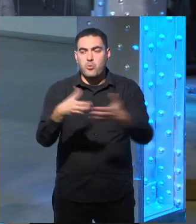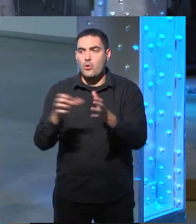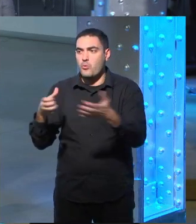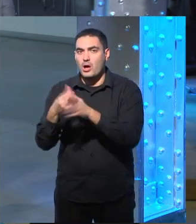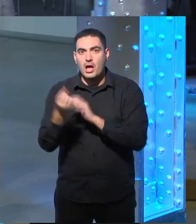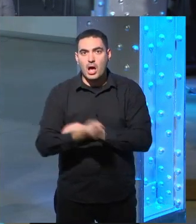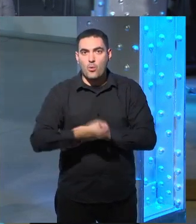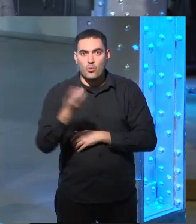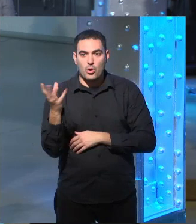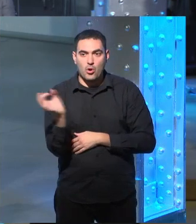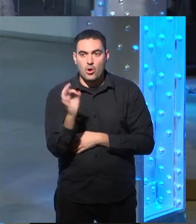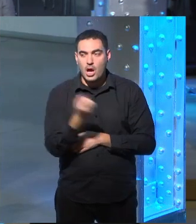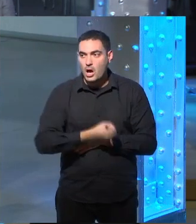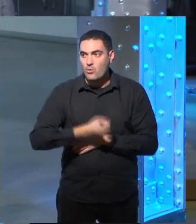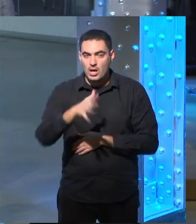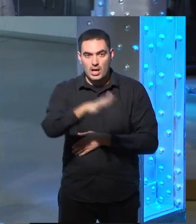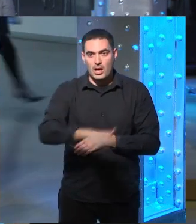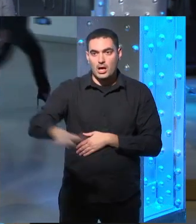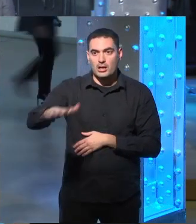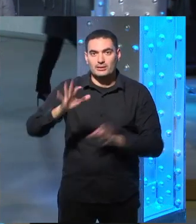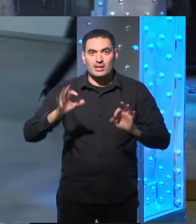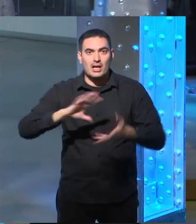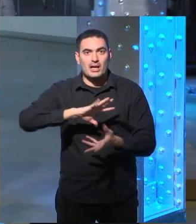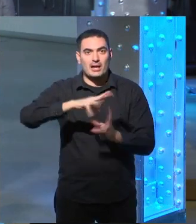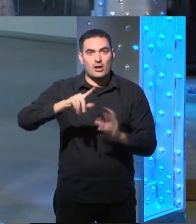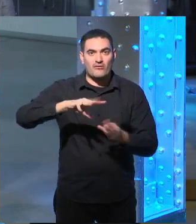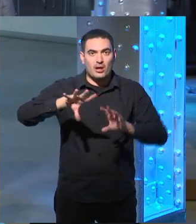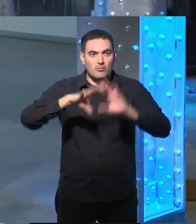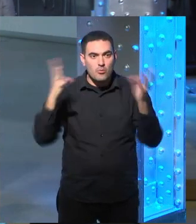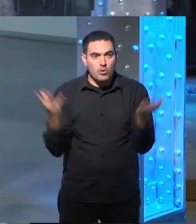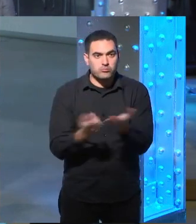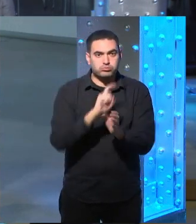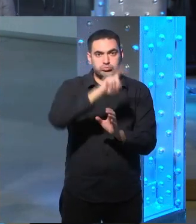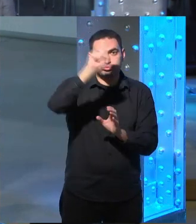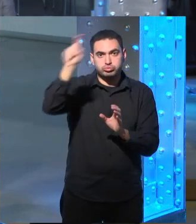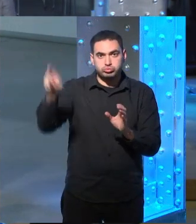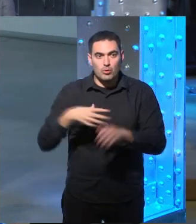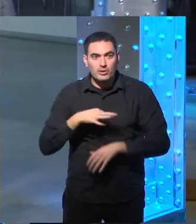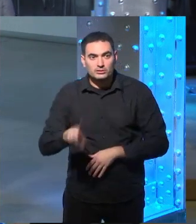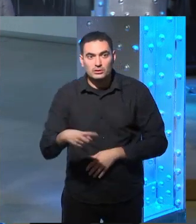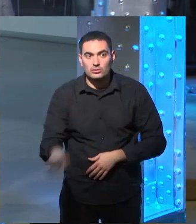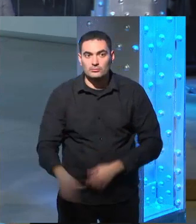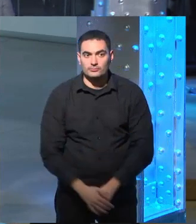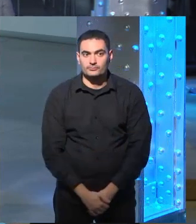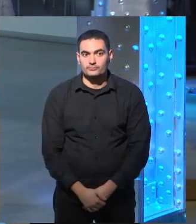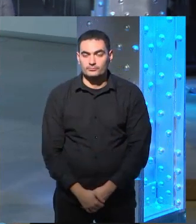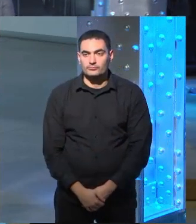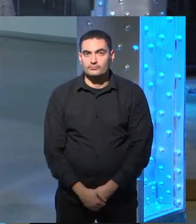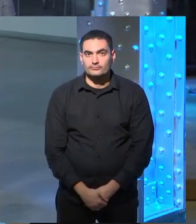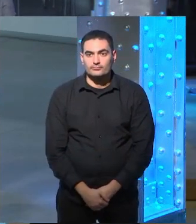press exist and orient itself towards specific geographical areas or groups of people, Esther? Yeah, for